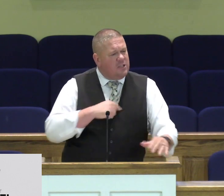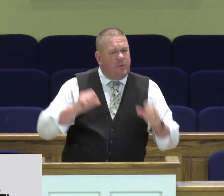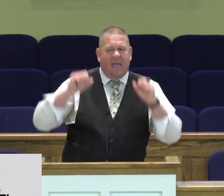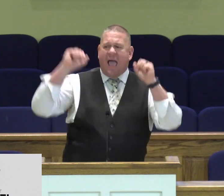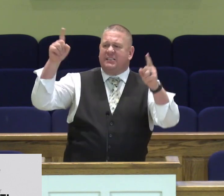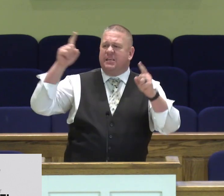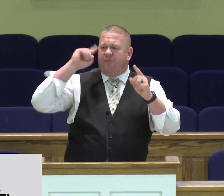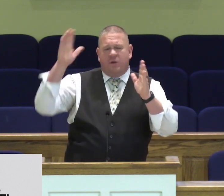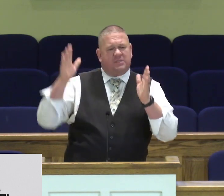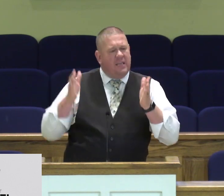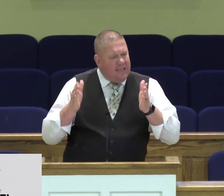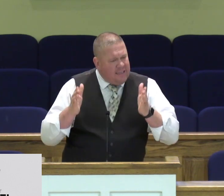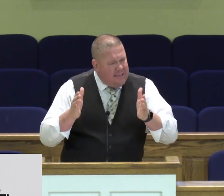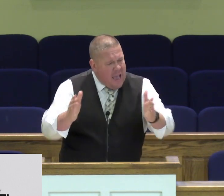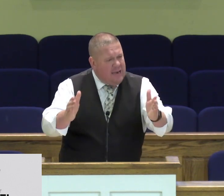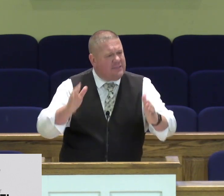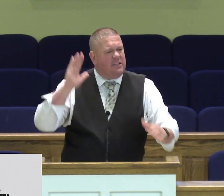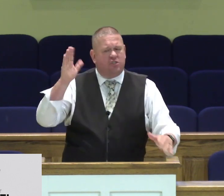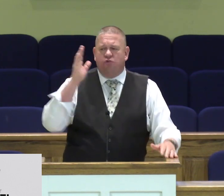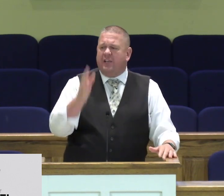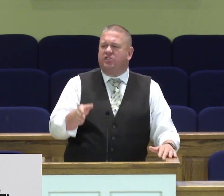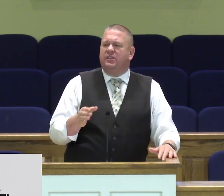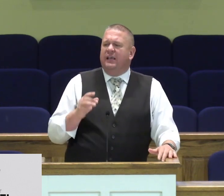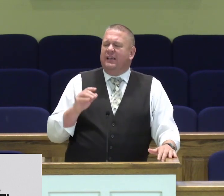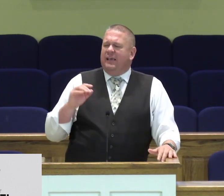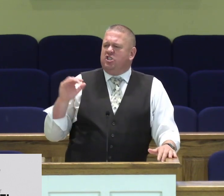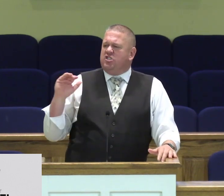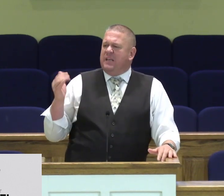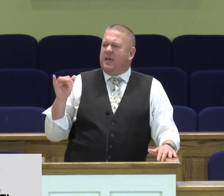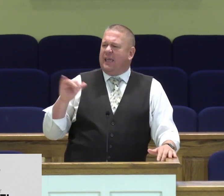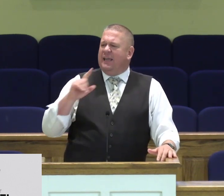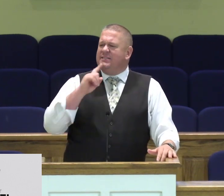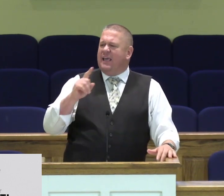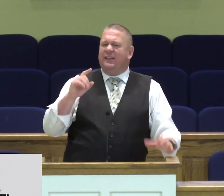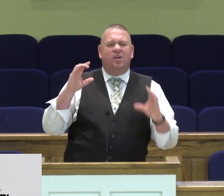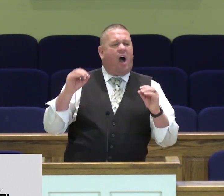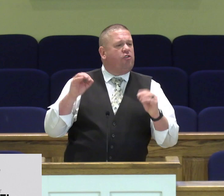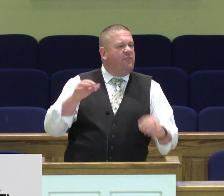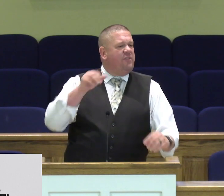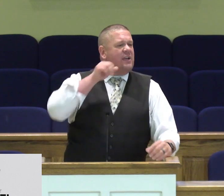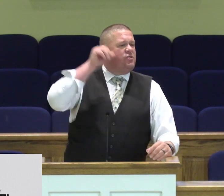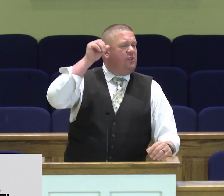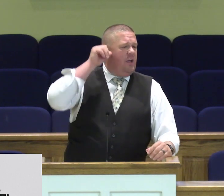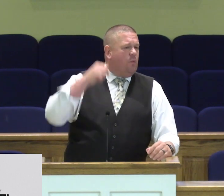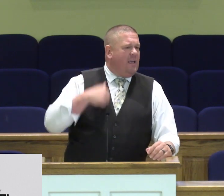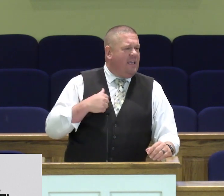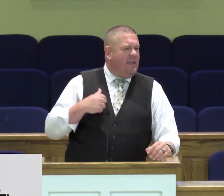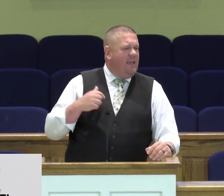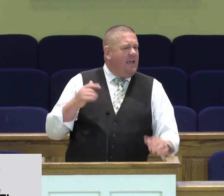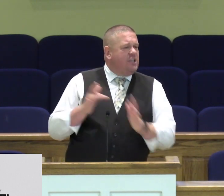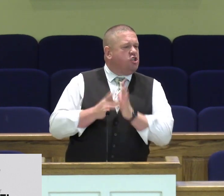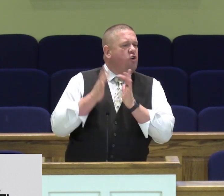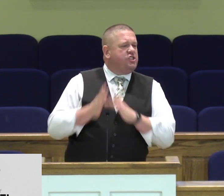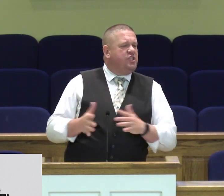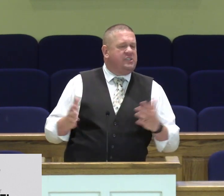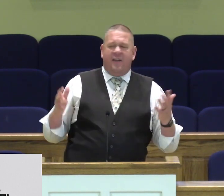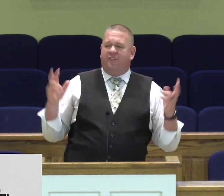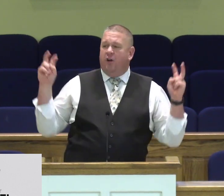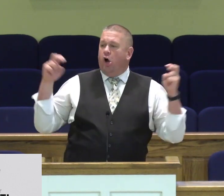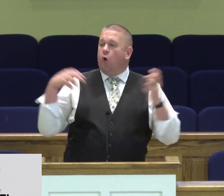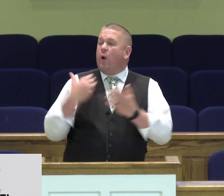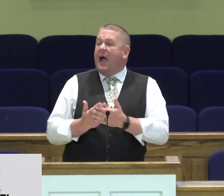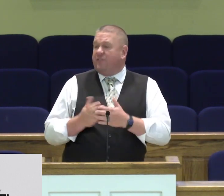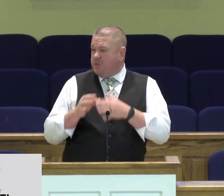lead us, where we ask Him for His guidance and His direction, it just seems like it is a doctrine of yesteryear. We, as Christians,